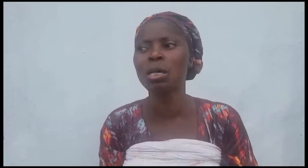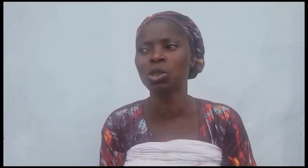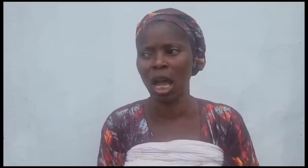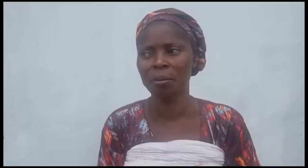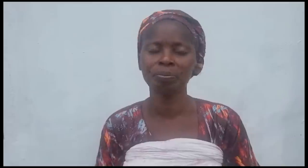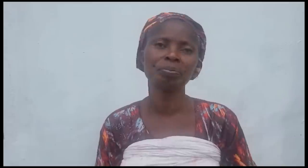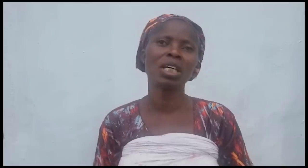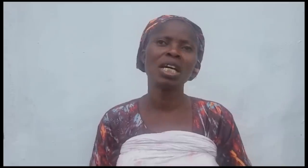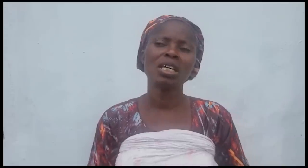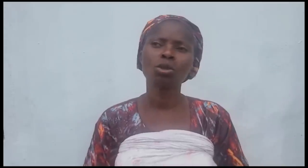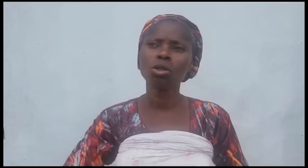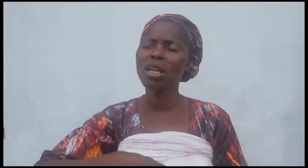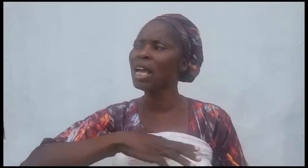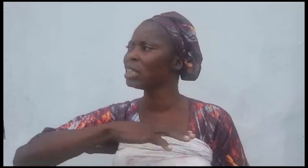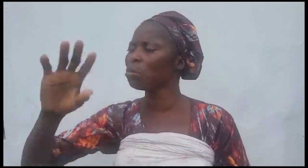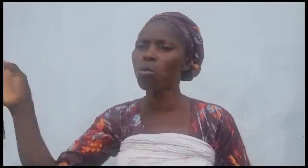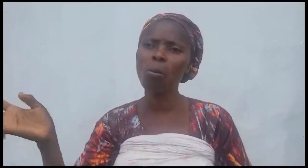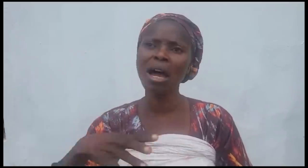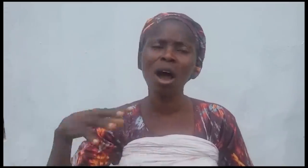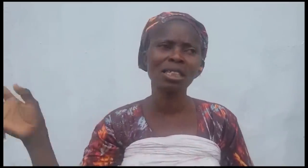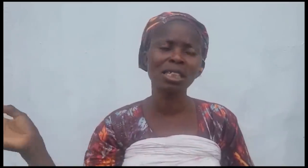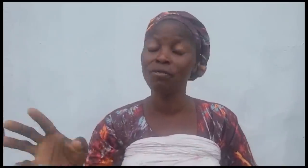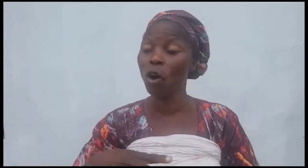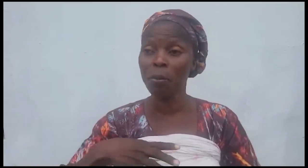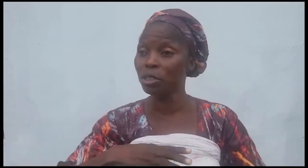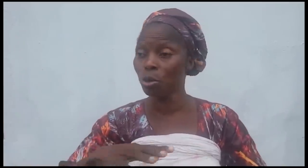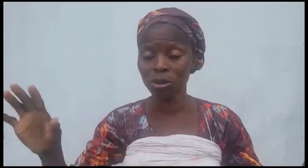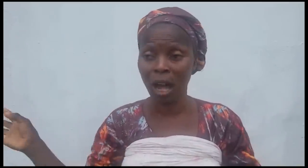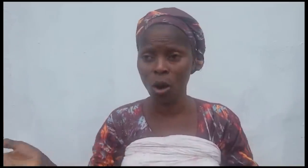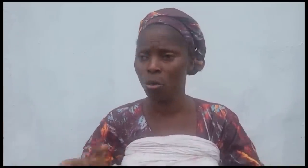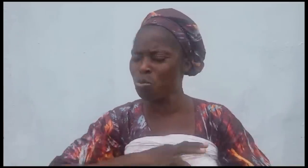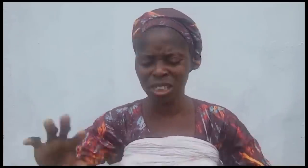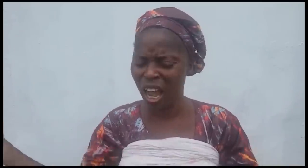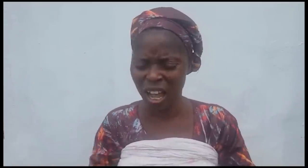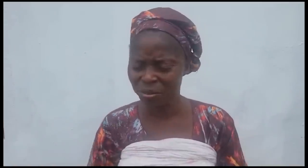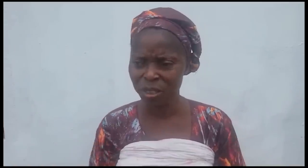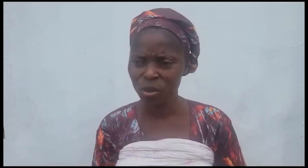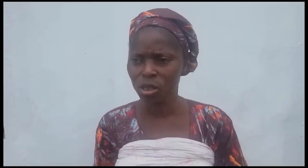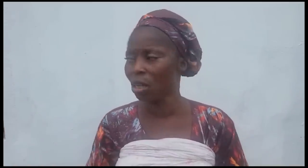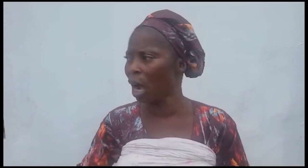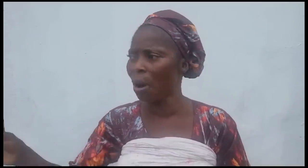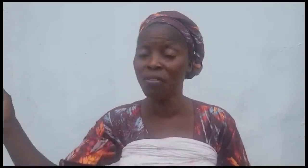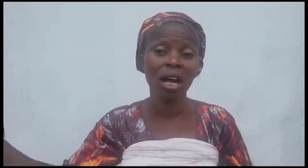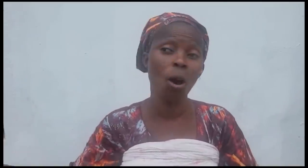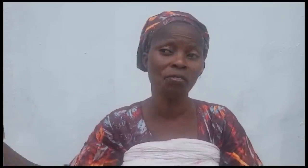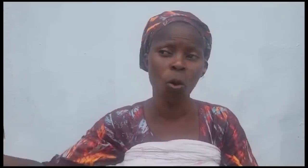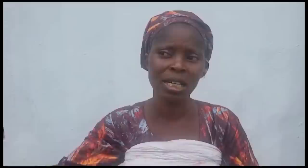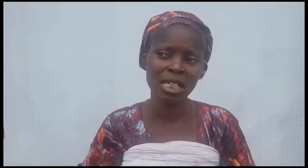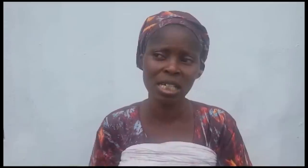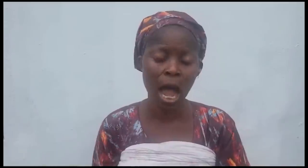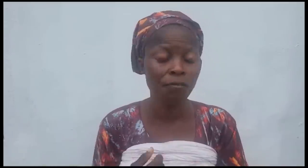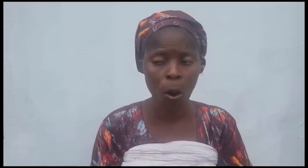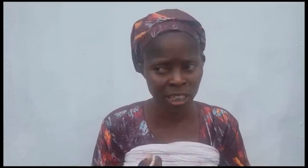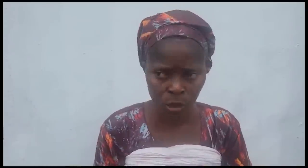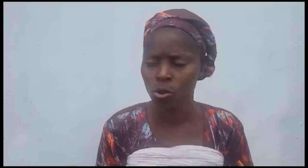Sasuma Muslim. So, do you see Bobopan, at see, four bedroom, Tako, Bugesha, or Siko, I found out for